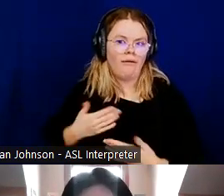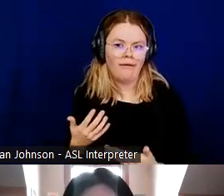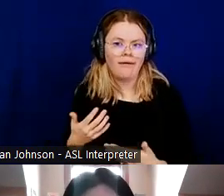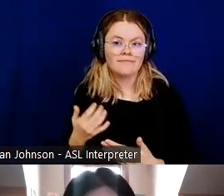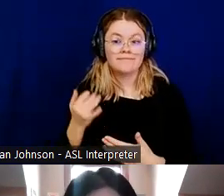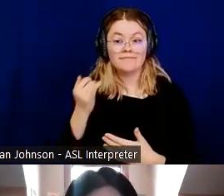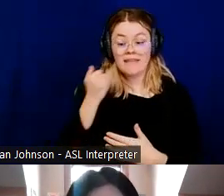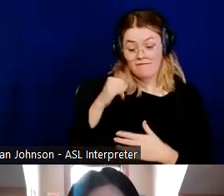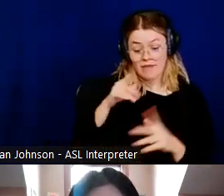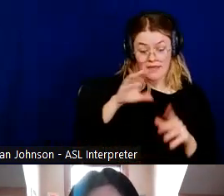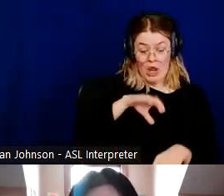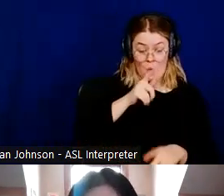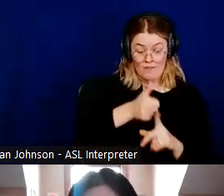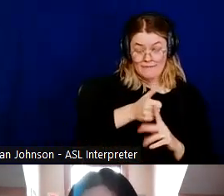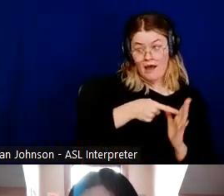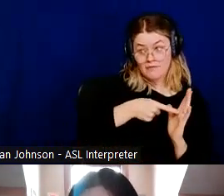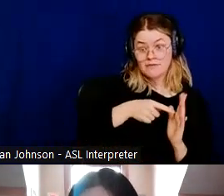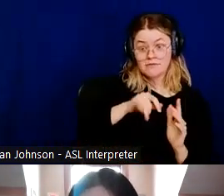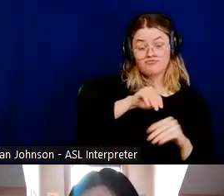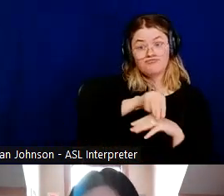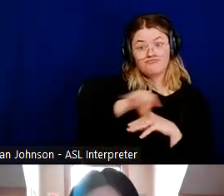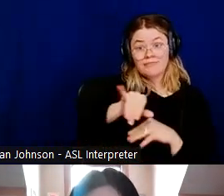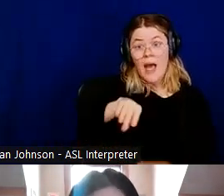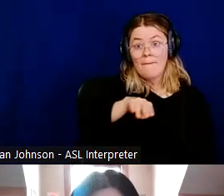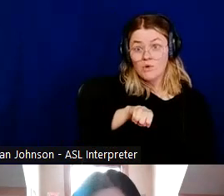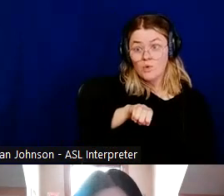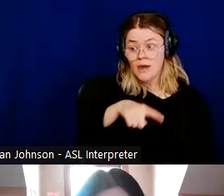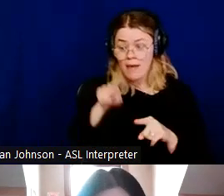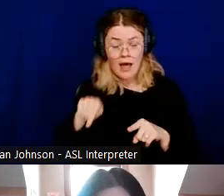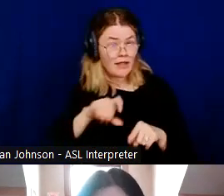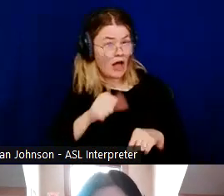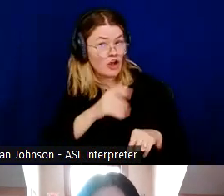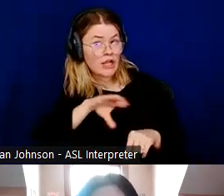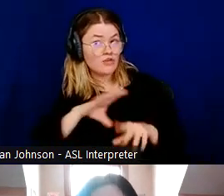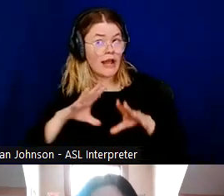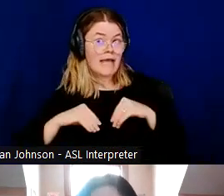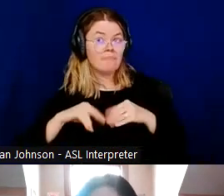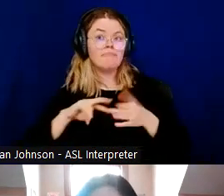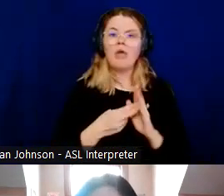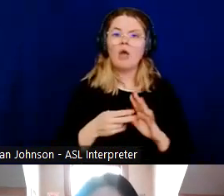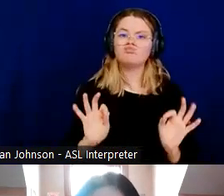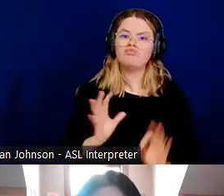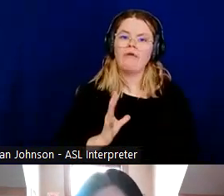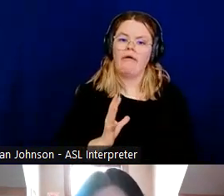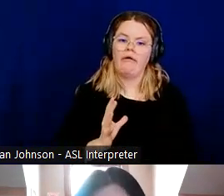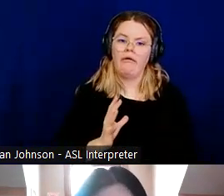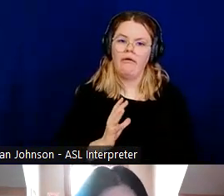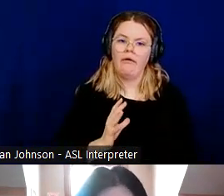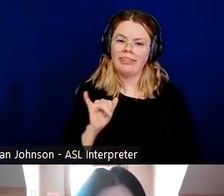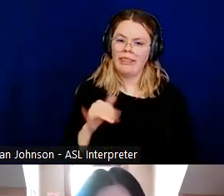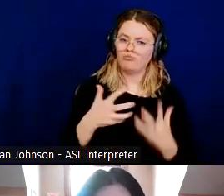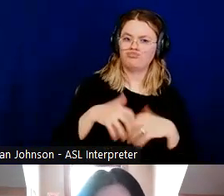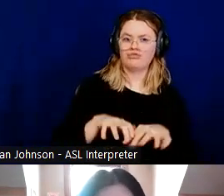the abuse, but they enjoy the abuse, or this abuser is just a very attractive individual, then everything else that they do